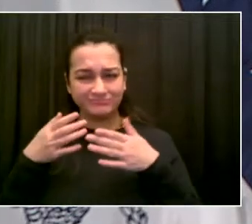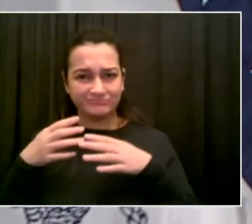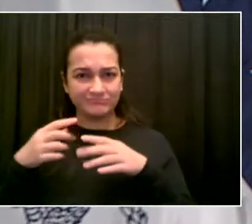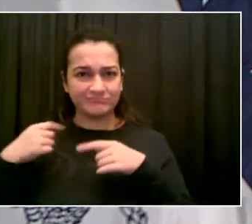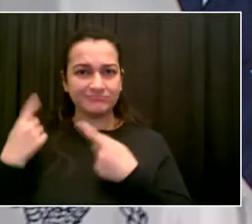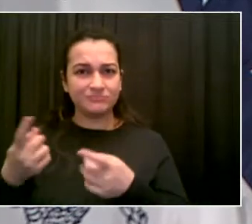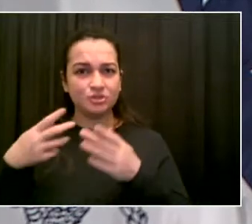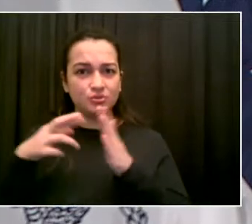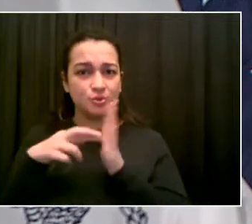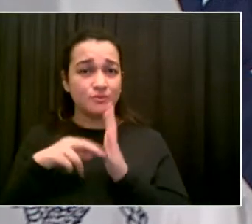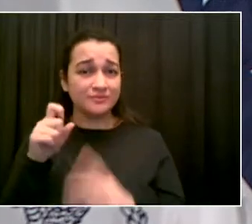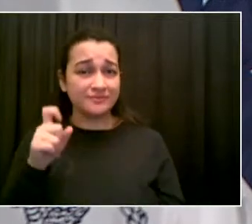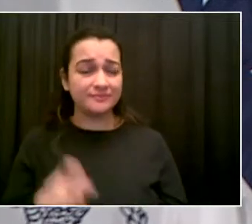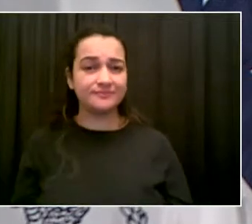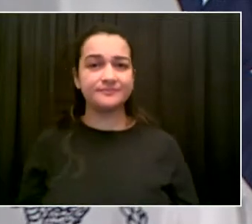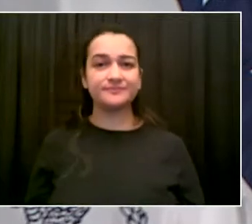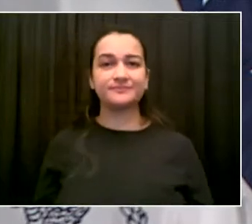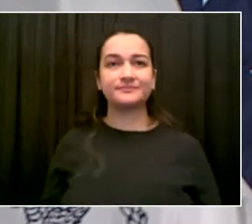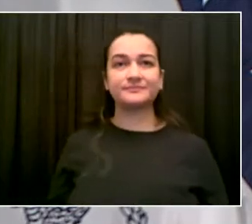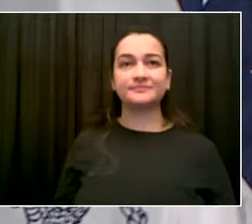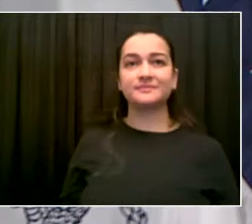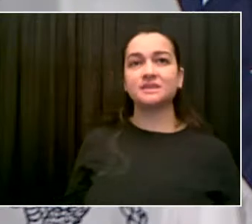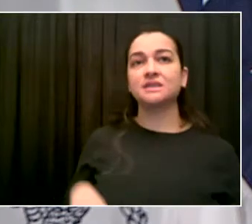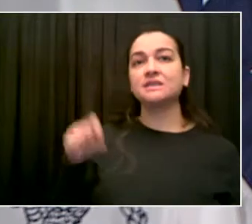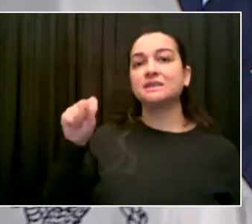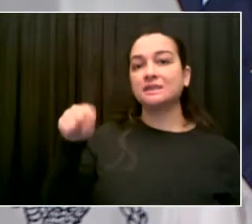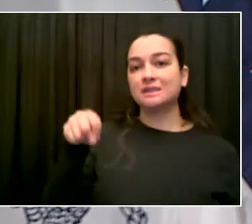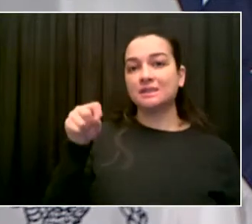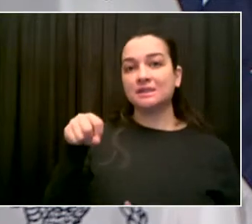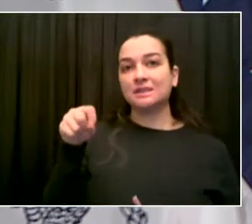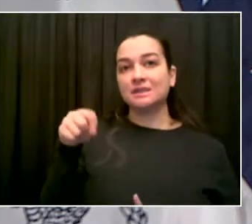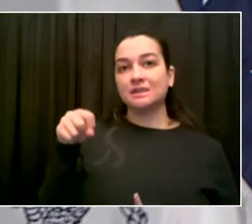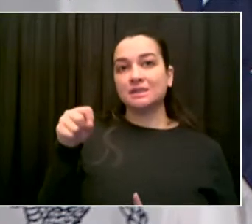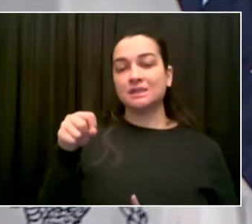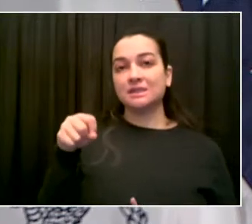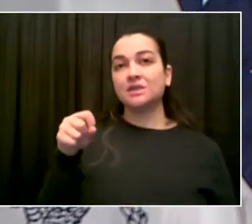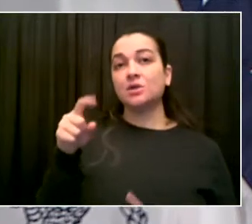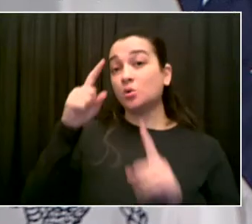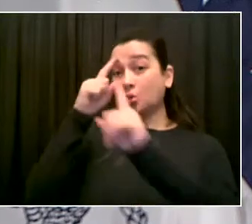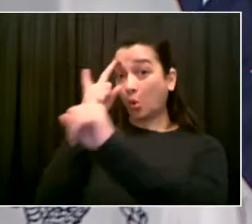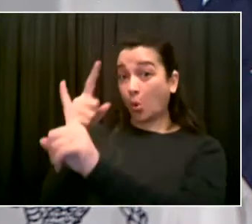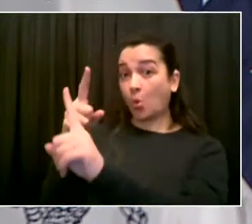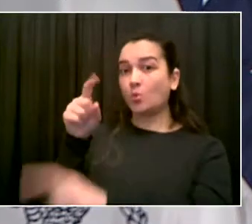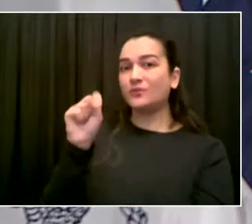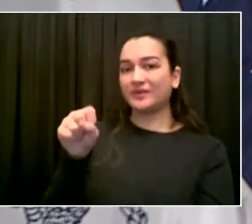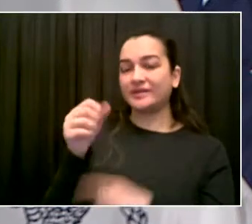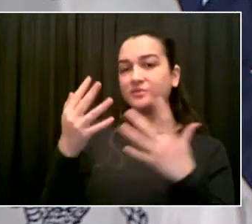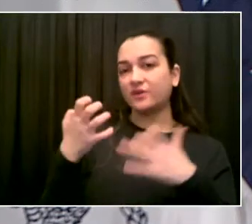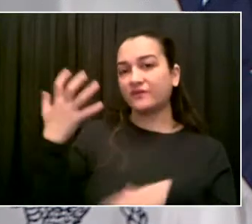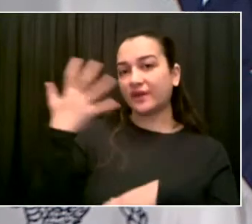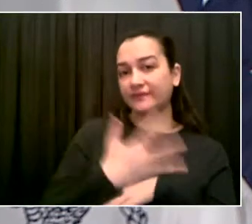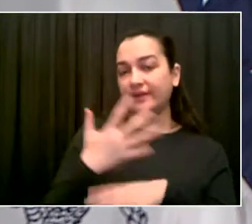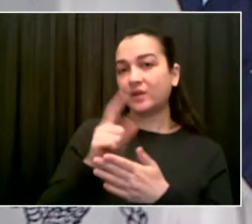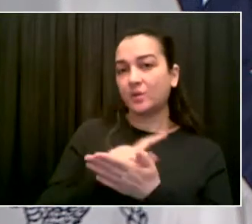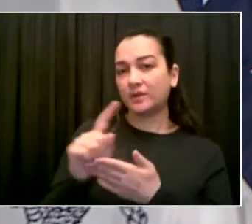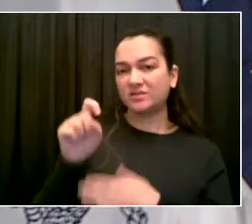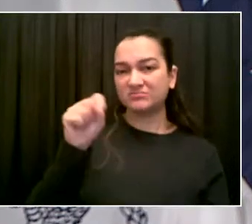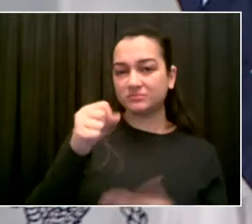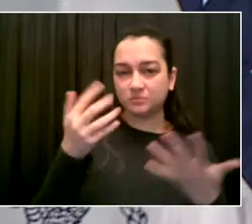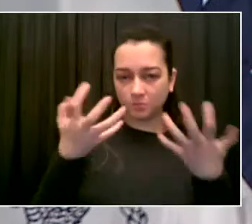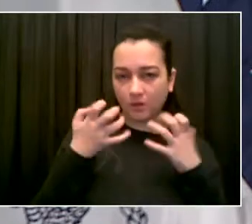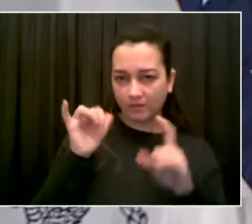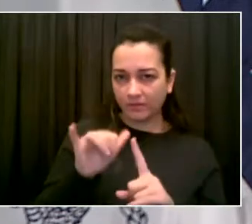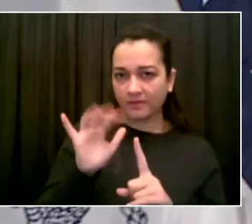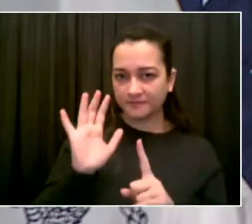yes, 5 days a week is the goal everywhere it could possibly happen, point one. Point two, we